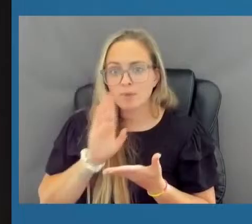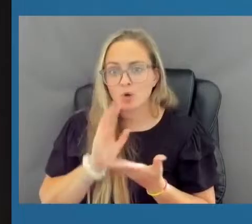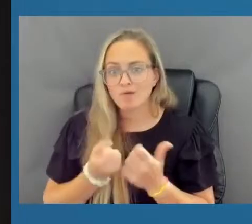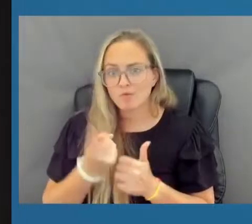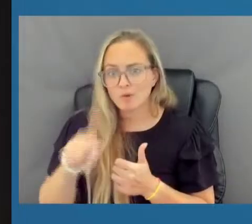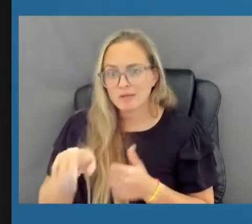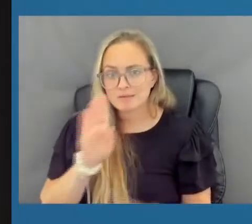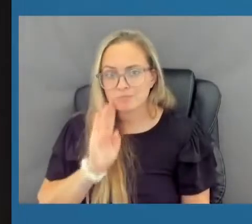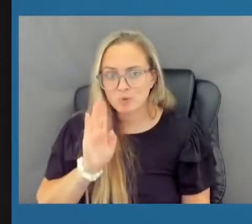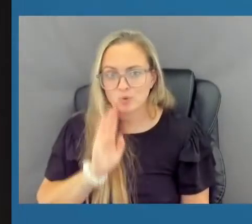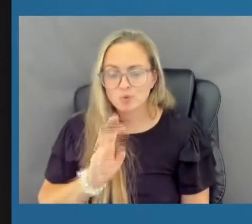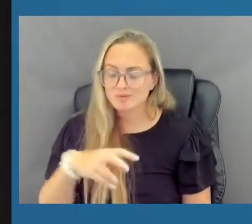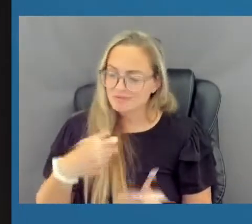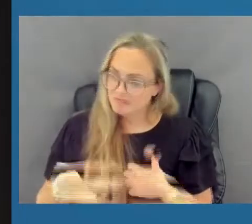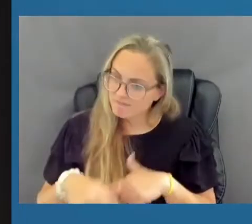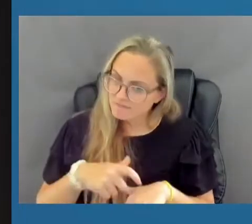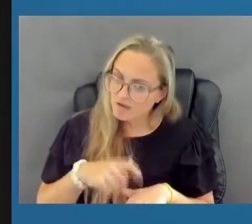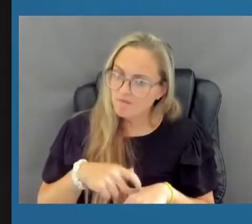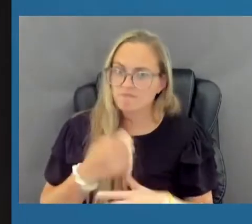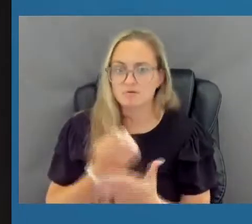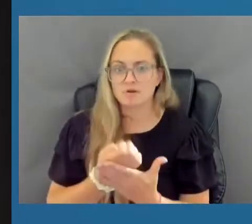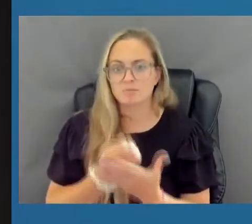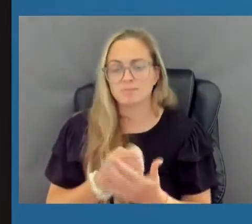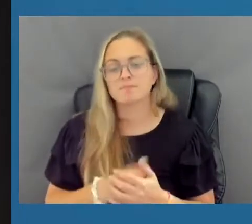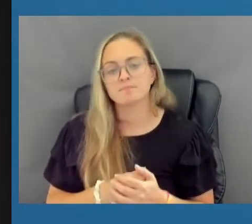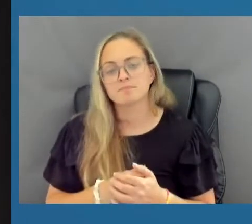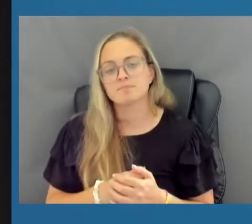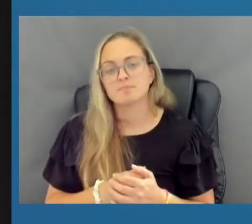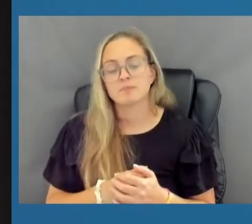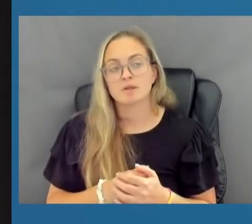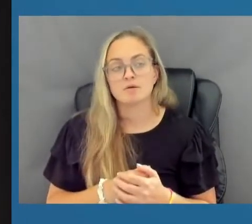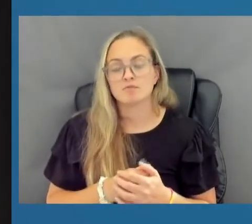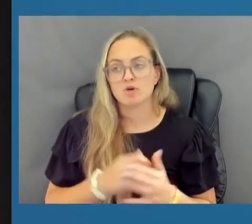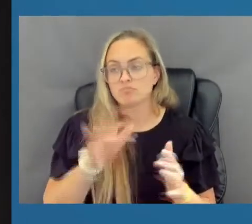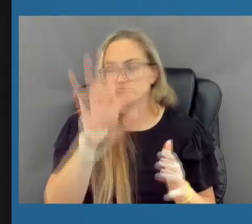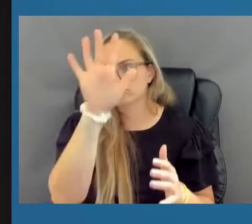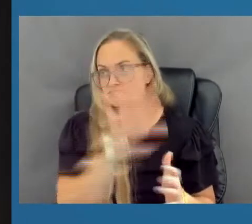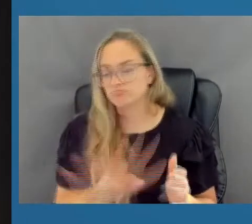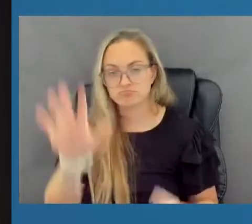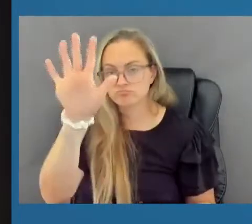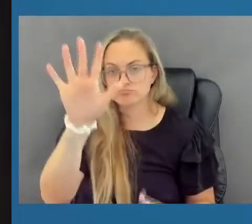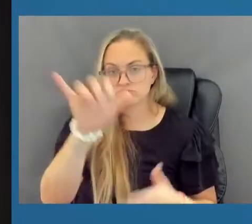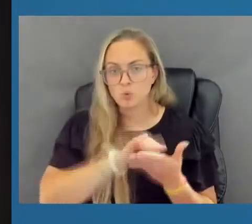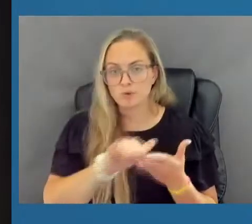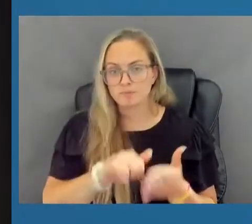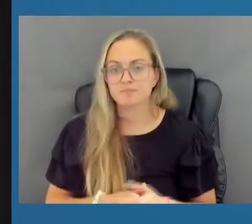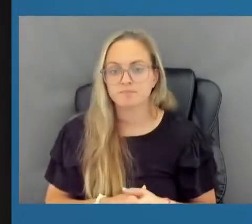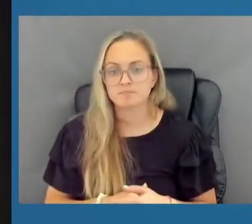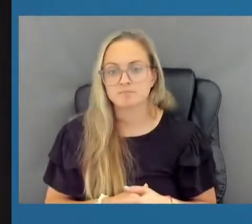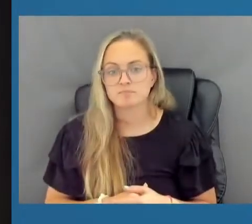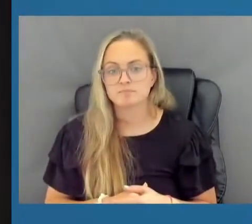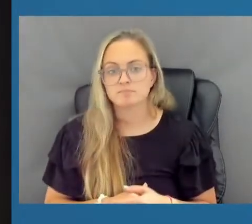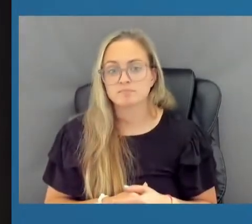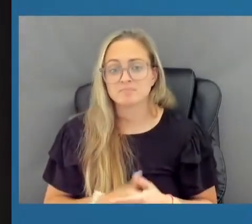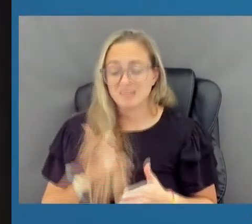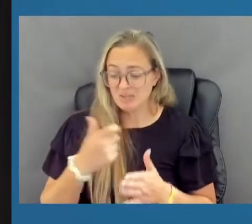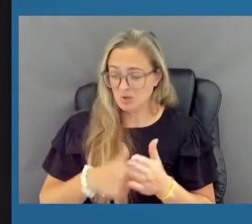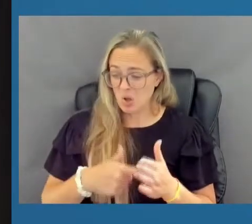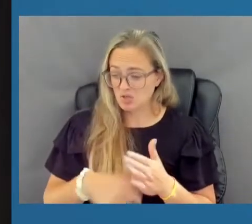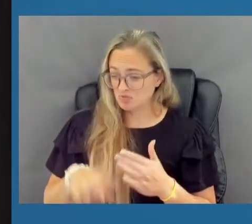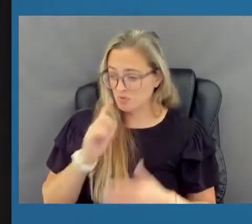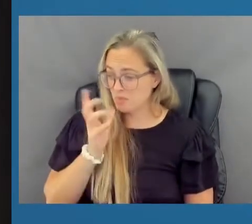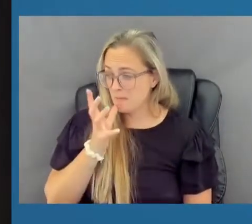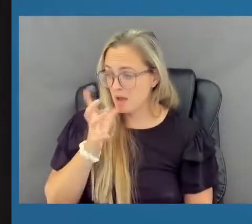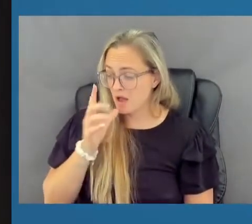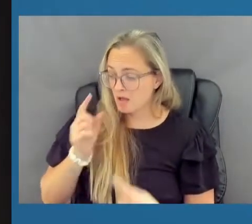tough time for our economy, from Schenectady to Buffalo. So knowing that the cost that my mother was always struggling with